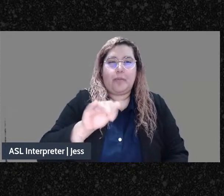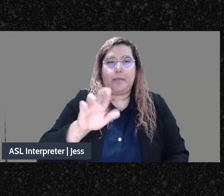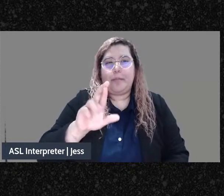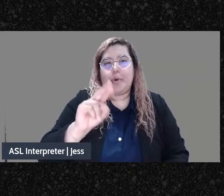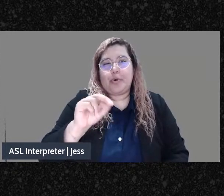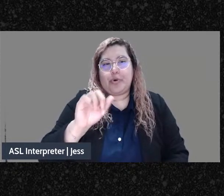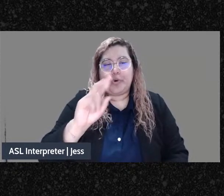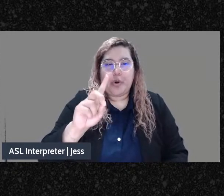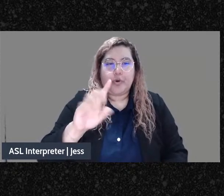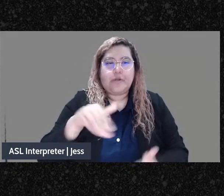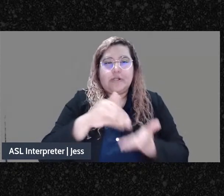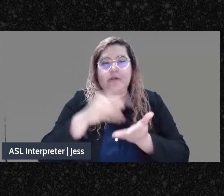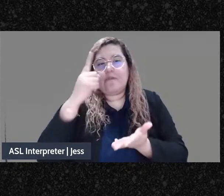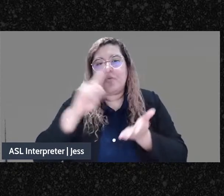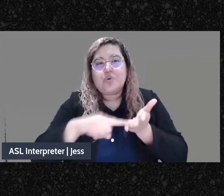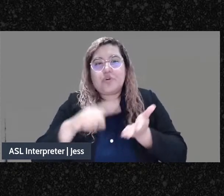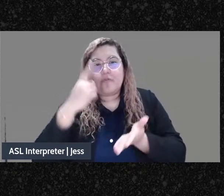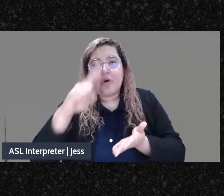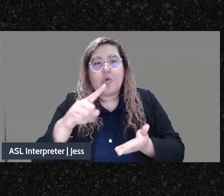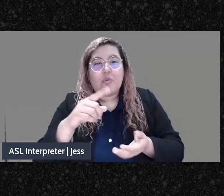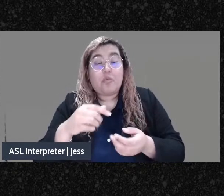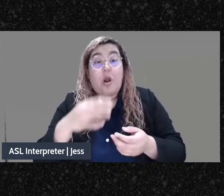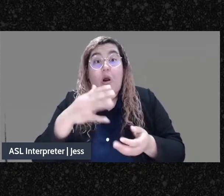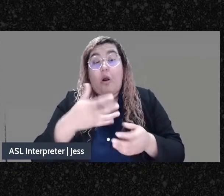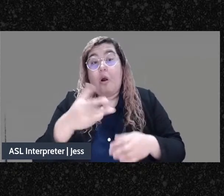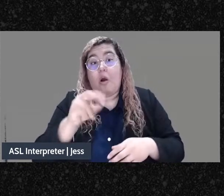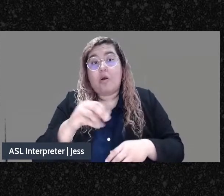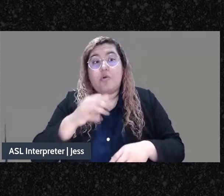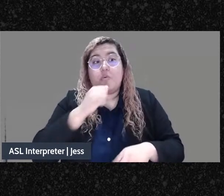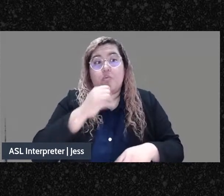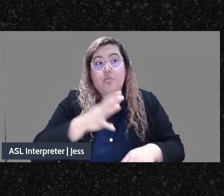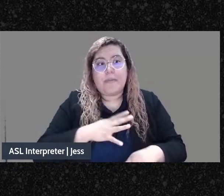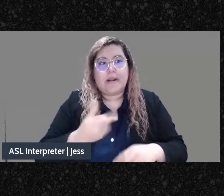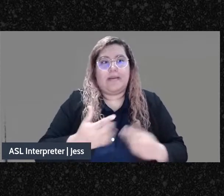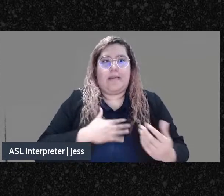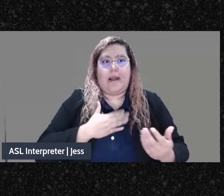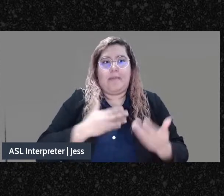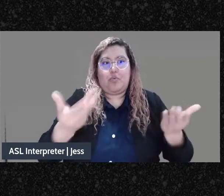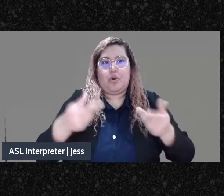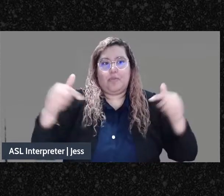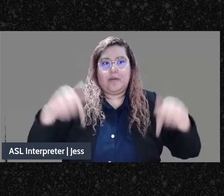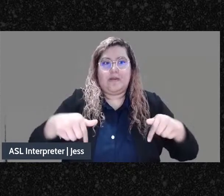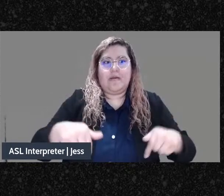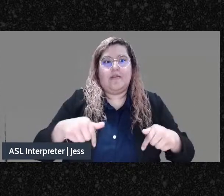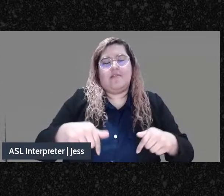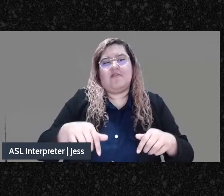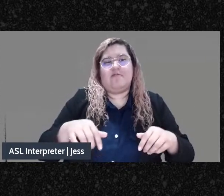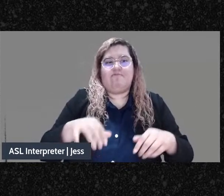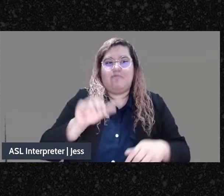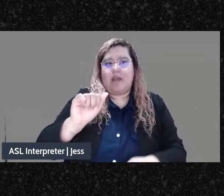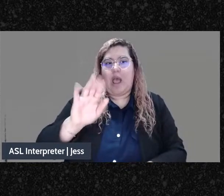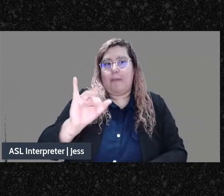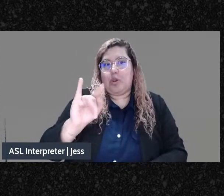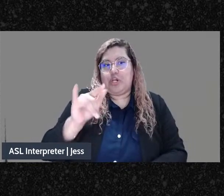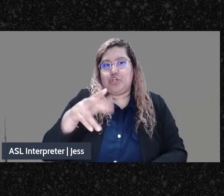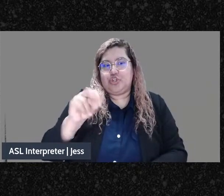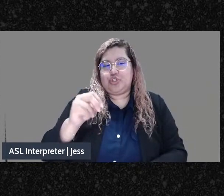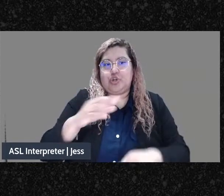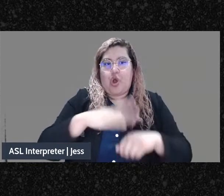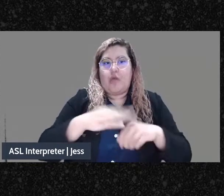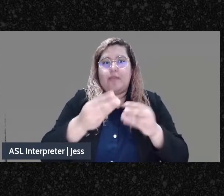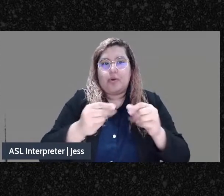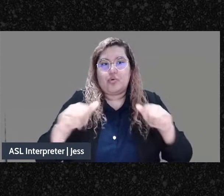Ground, reporting from the movement to defund the police. Tonight, we'll be hearing a conversation between incredible lawyers